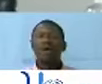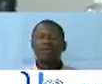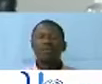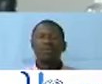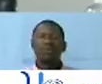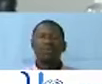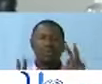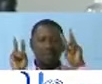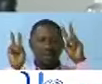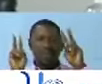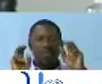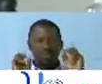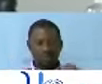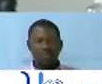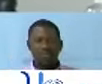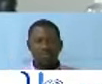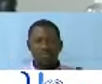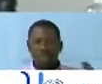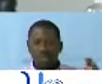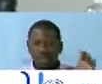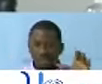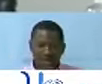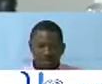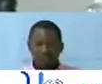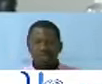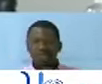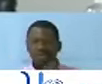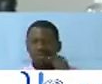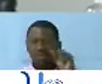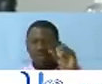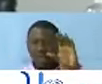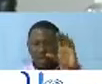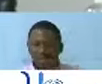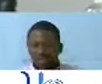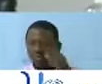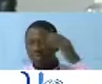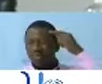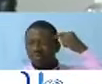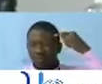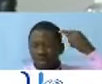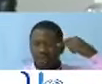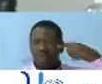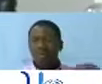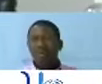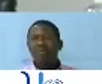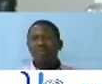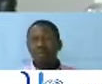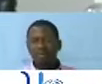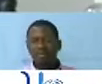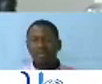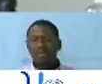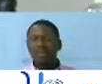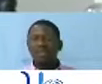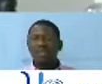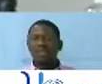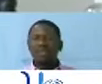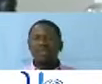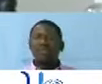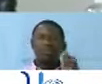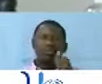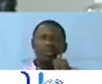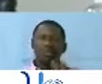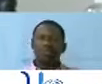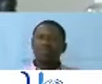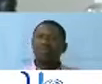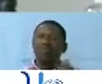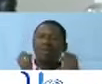was able to capture the minds of the people and entrench himself and violate their rights in